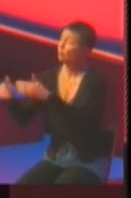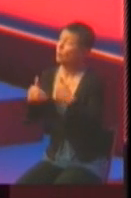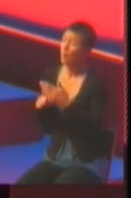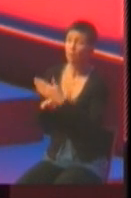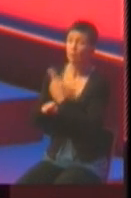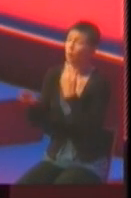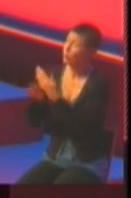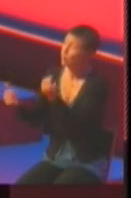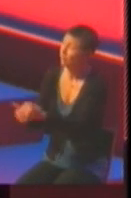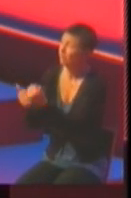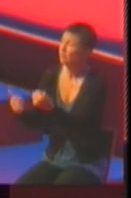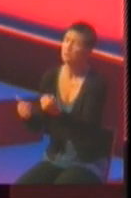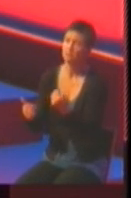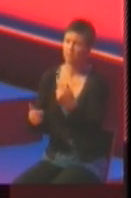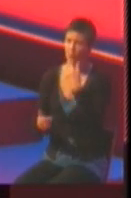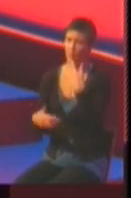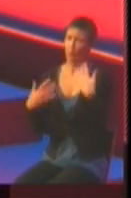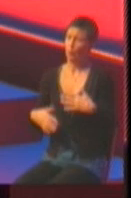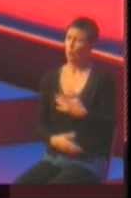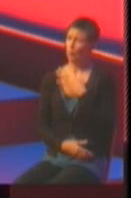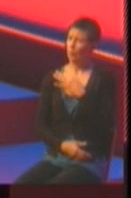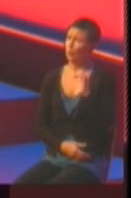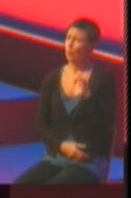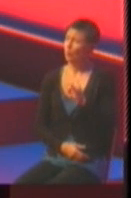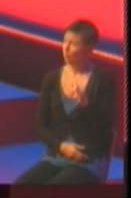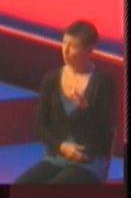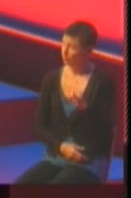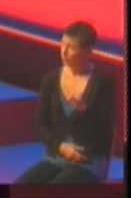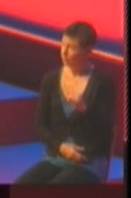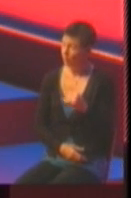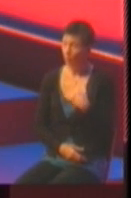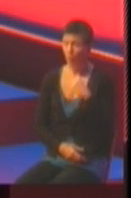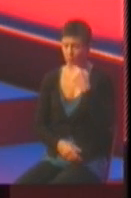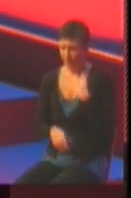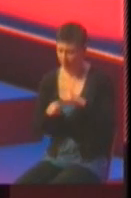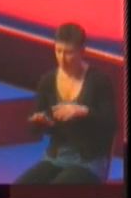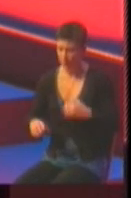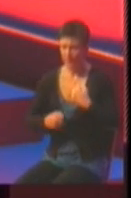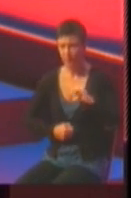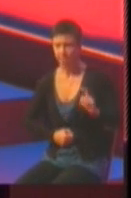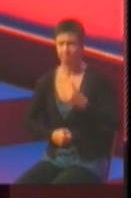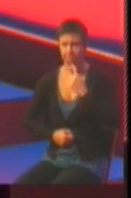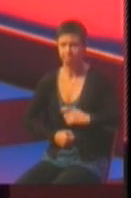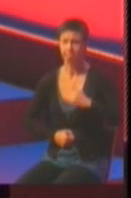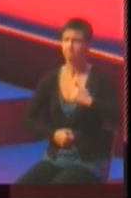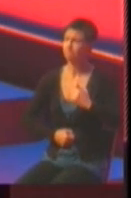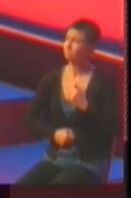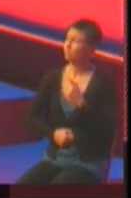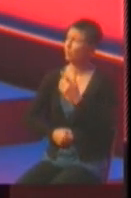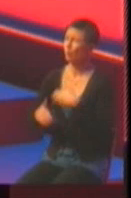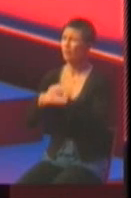is finished are stark. We would have lost our resolve in the face of